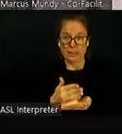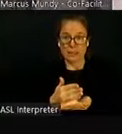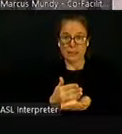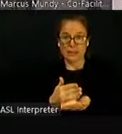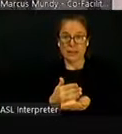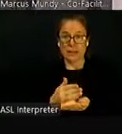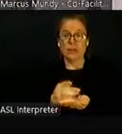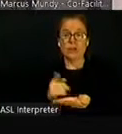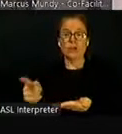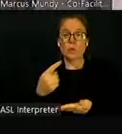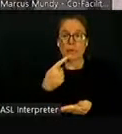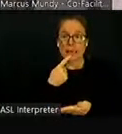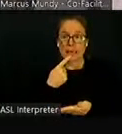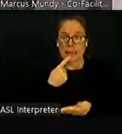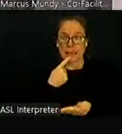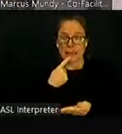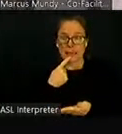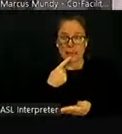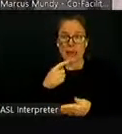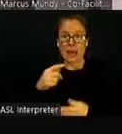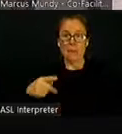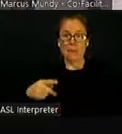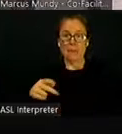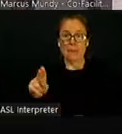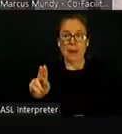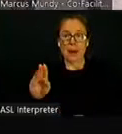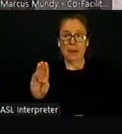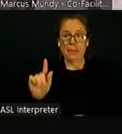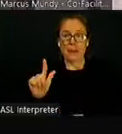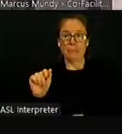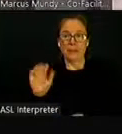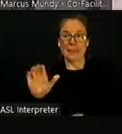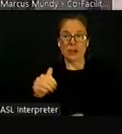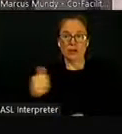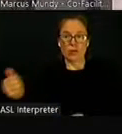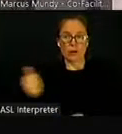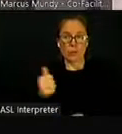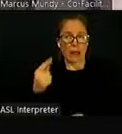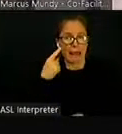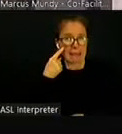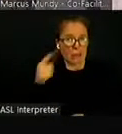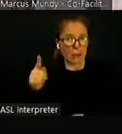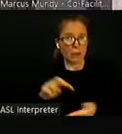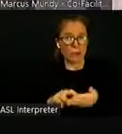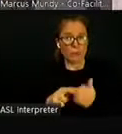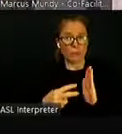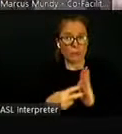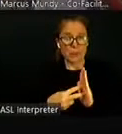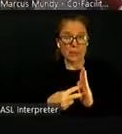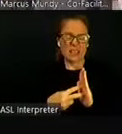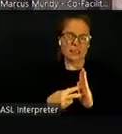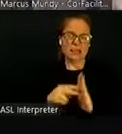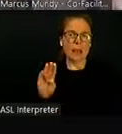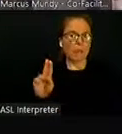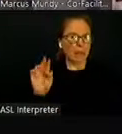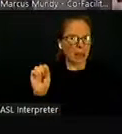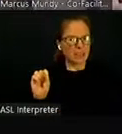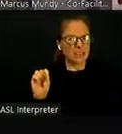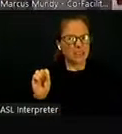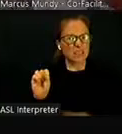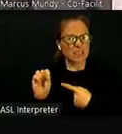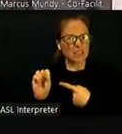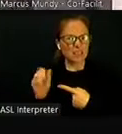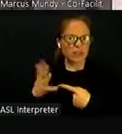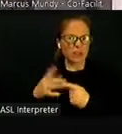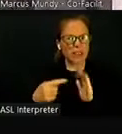you refer to public transportation, I think you might be referring to public, like buses, bus lines,